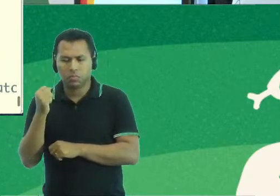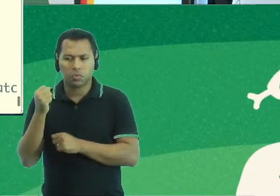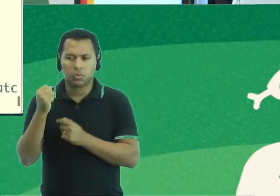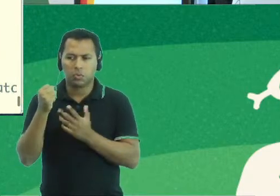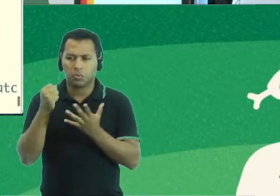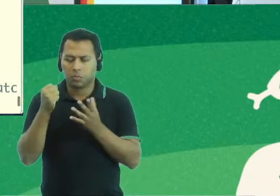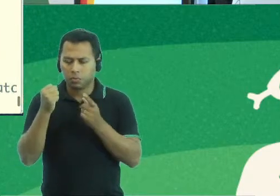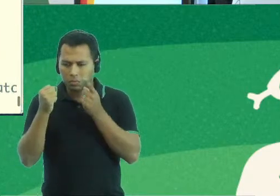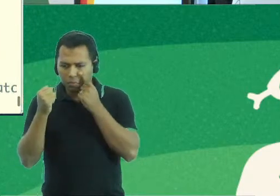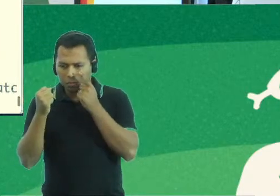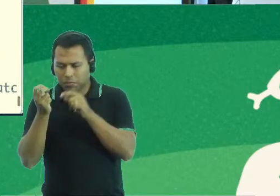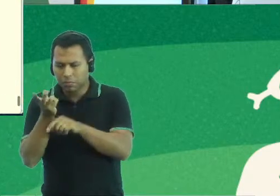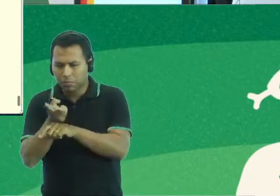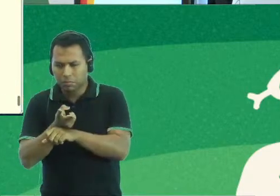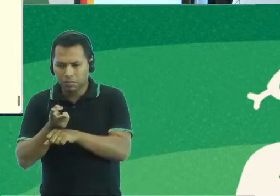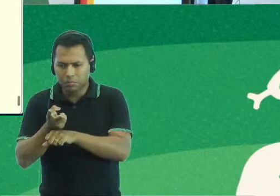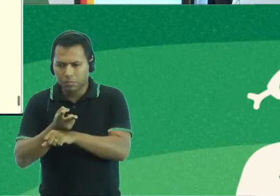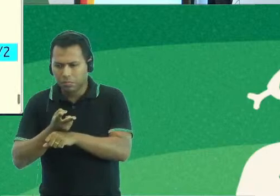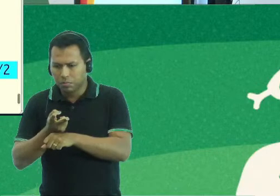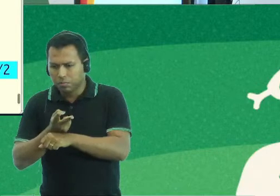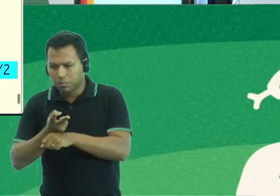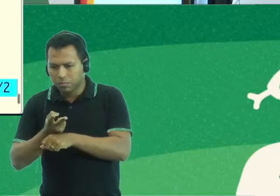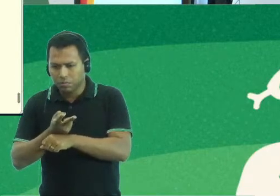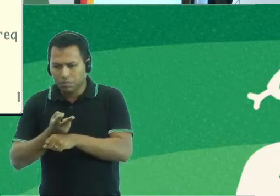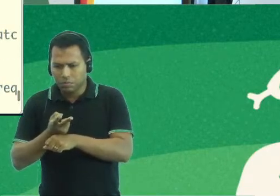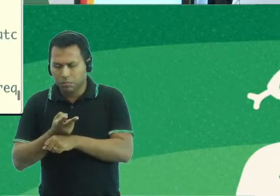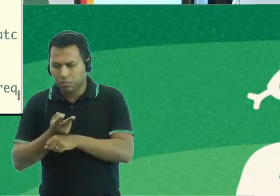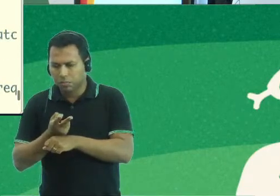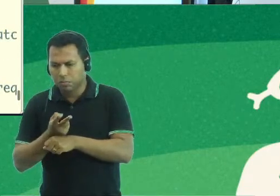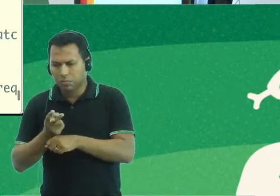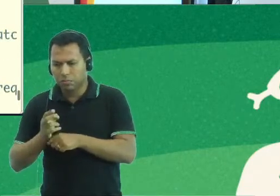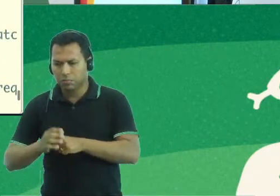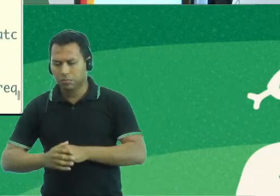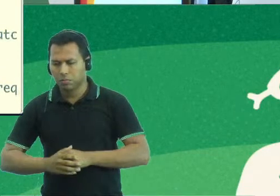is not callable. That is on line,